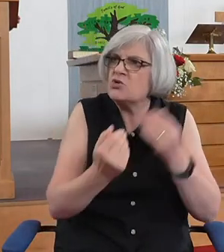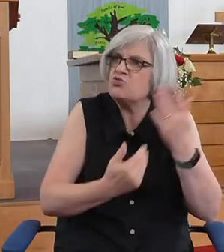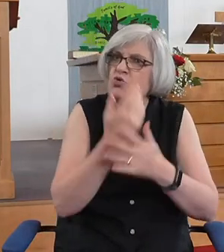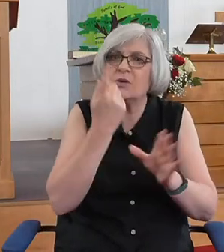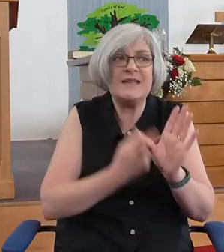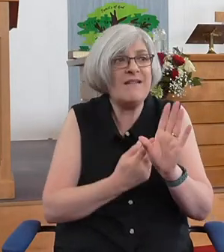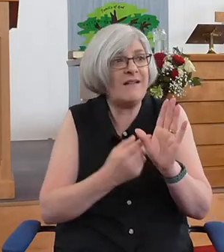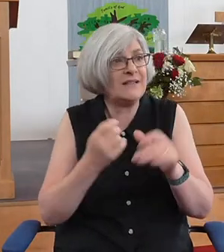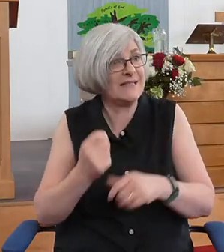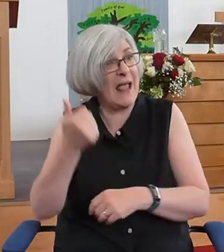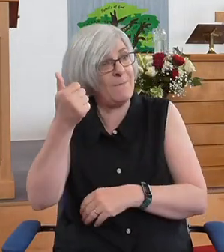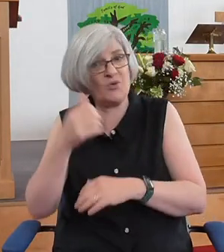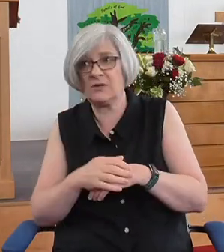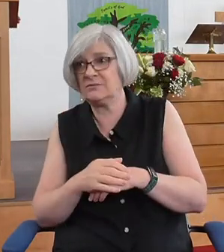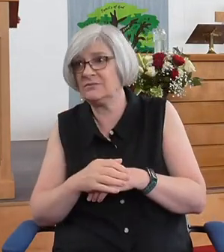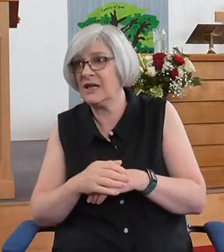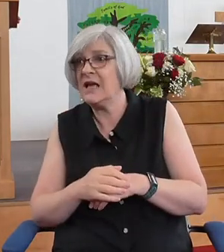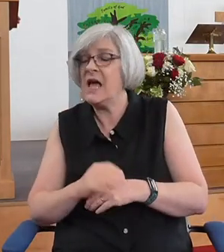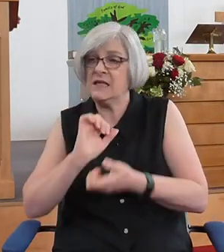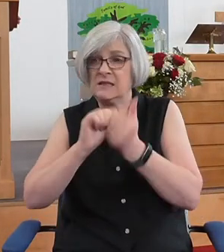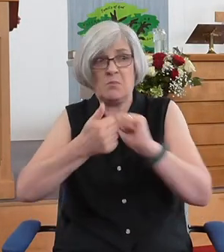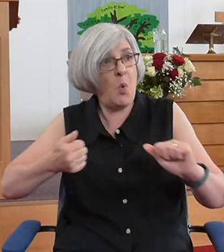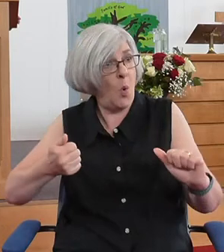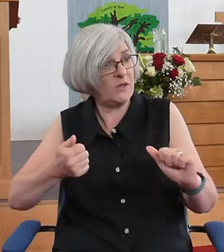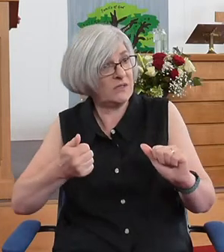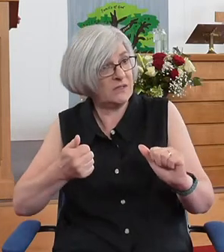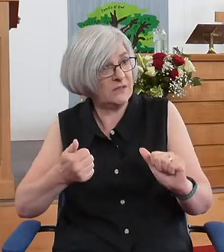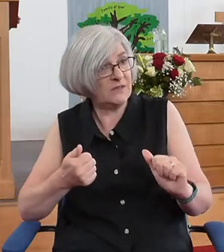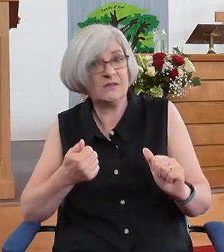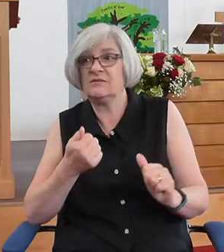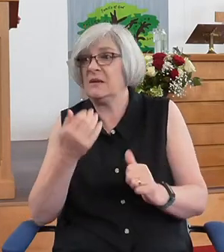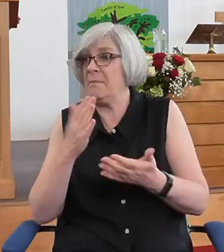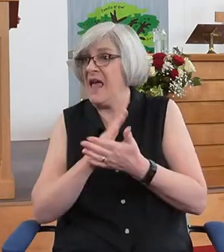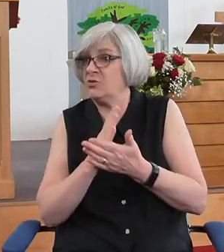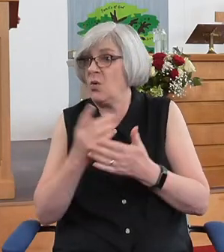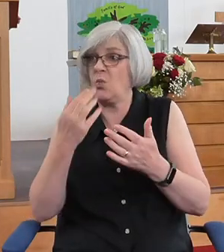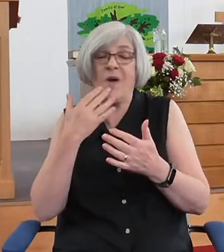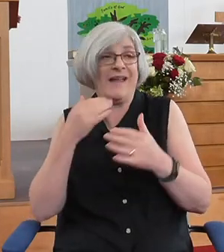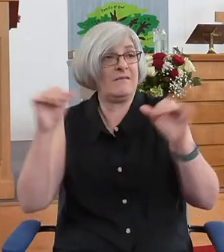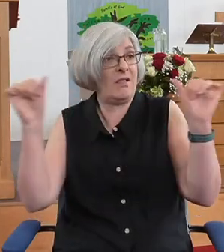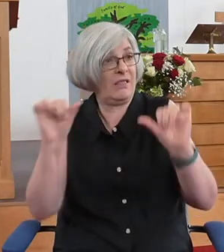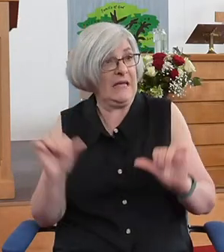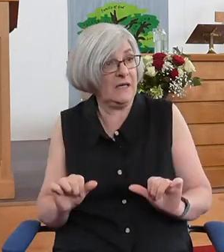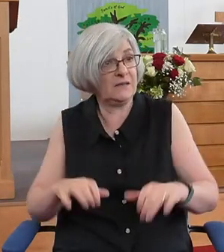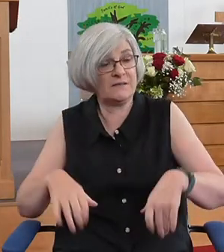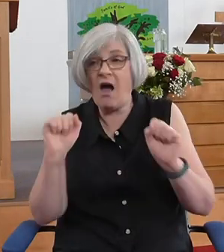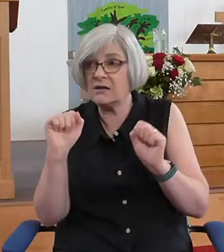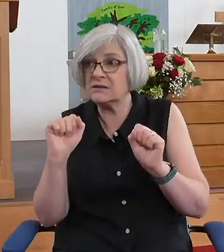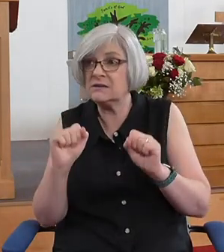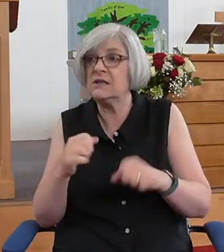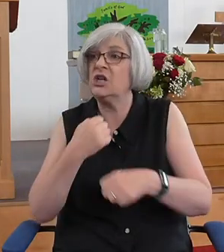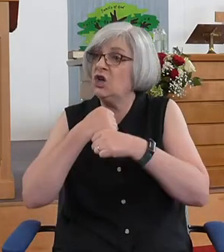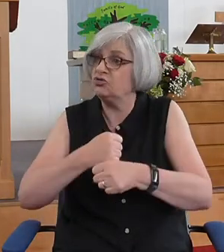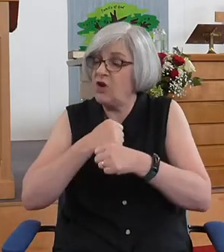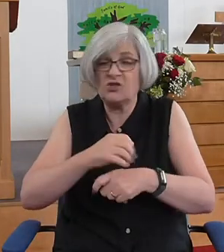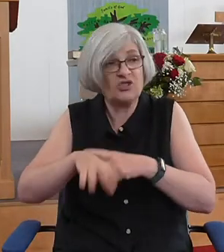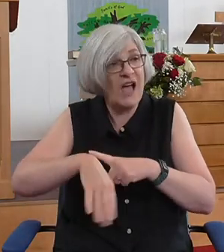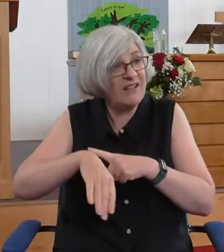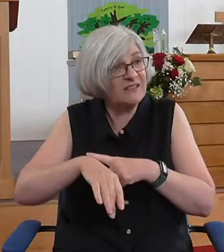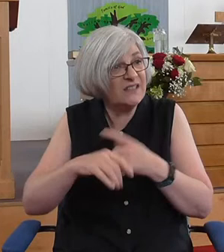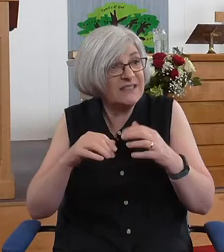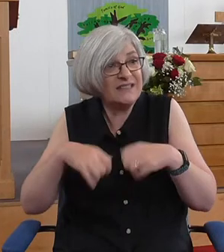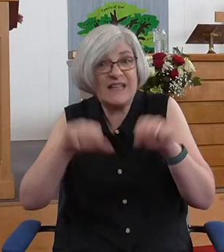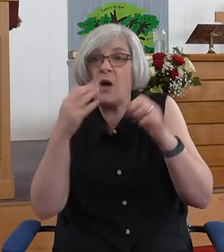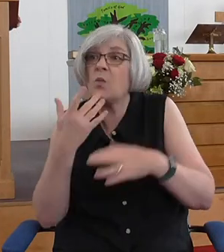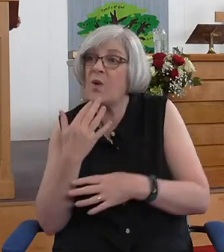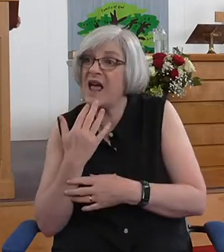support a sports club, the new season depends on when the league starts. The church's calendar might well be regarded as starting after